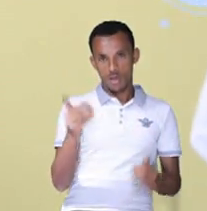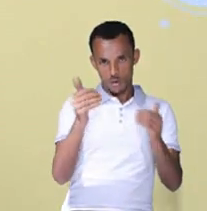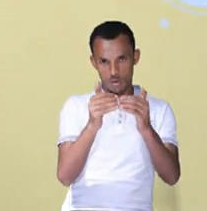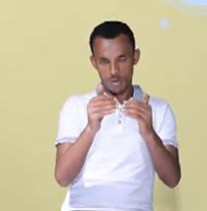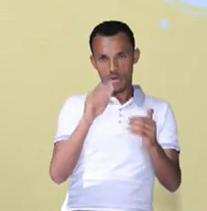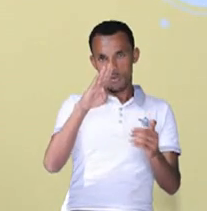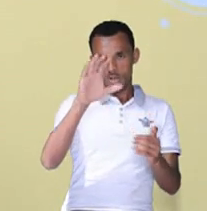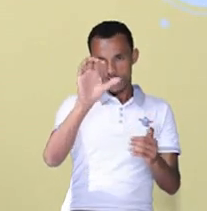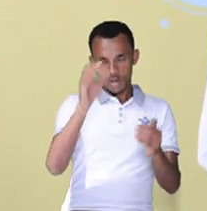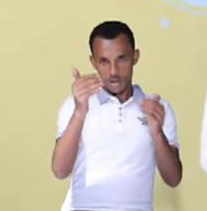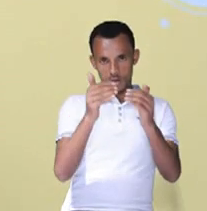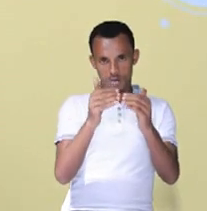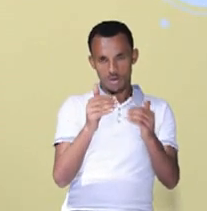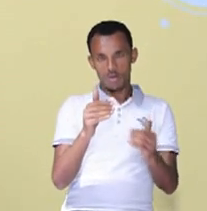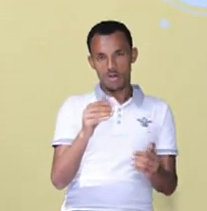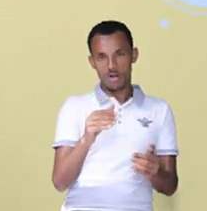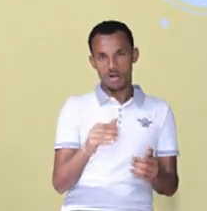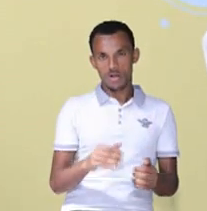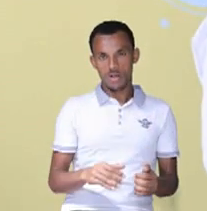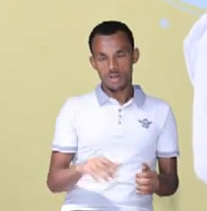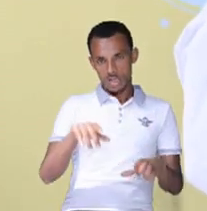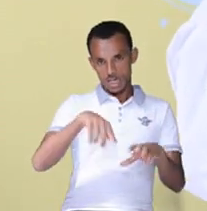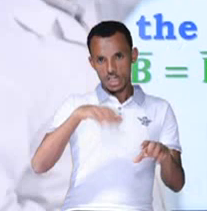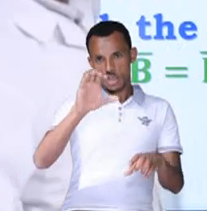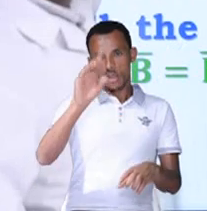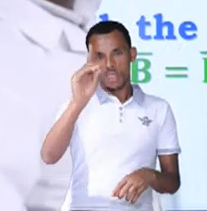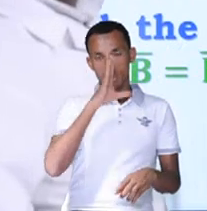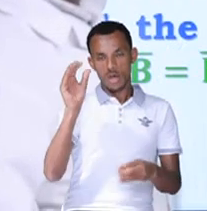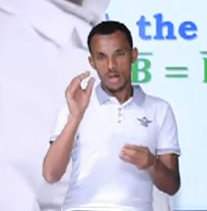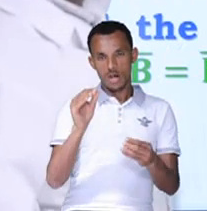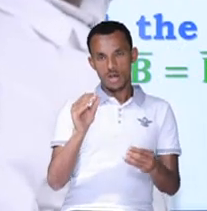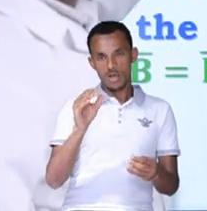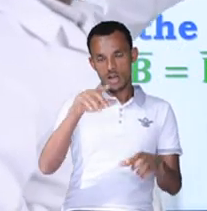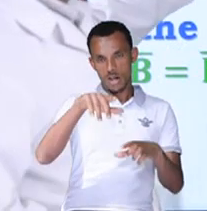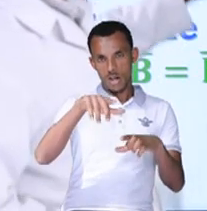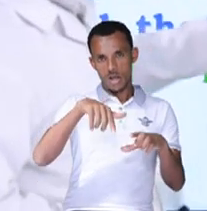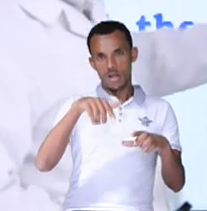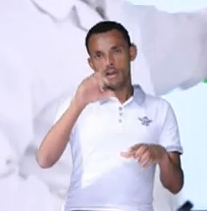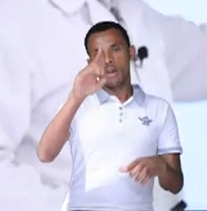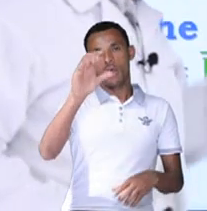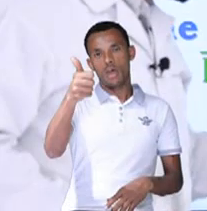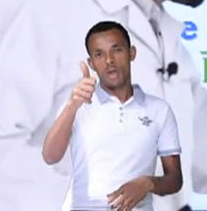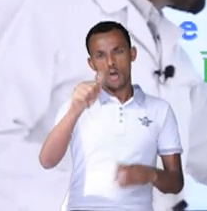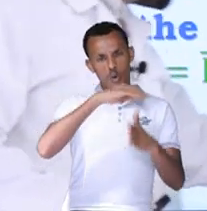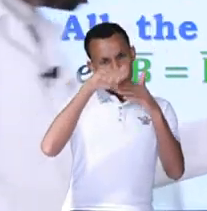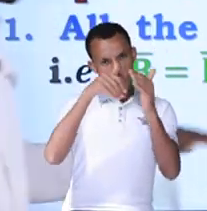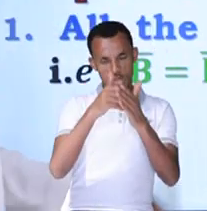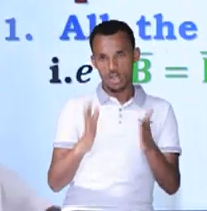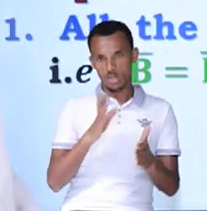equal to BC, again equal to the length CD, again the line segment DA. They